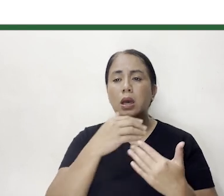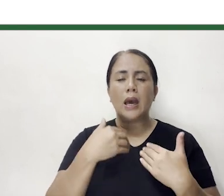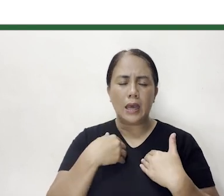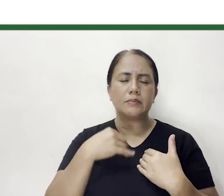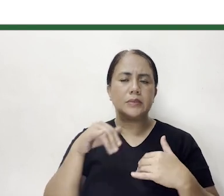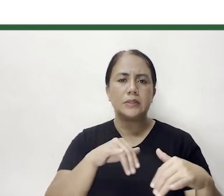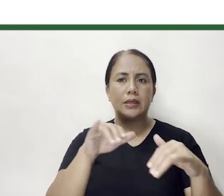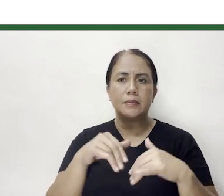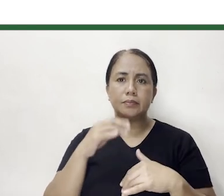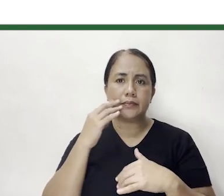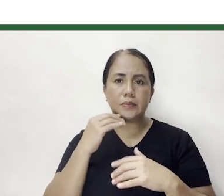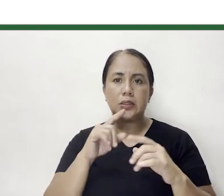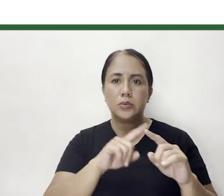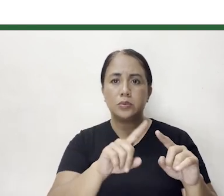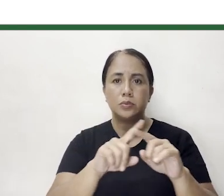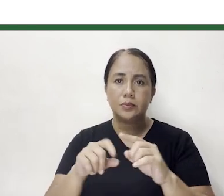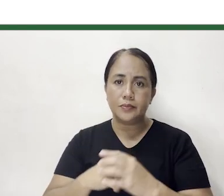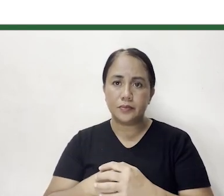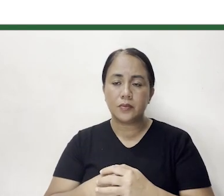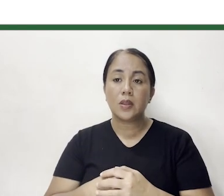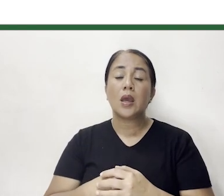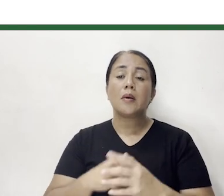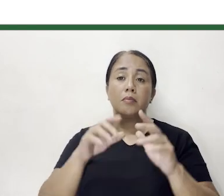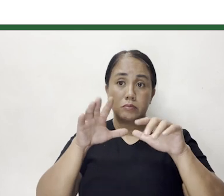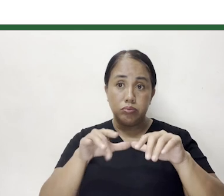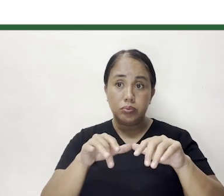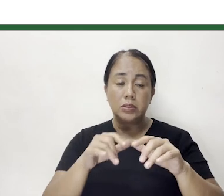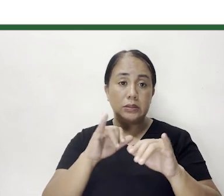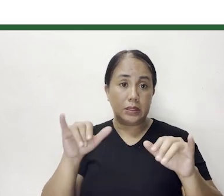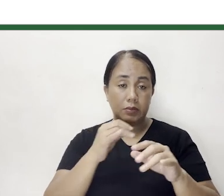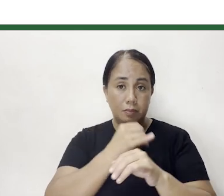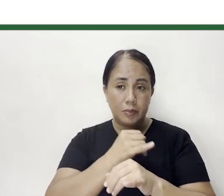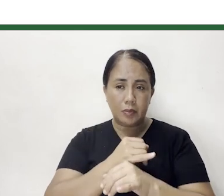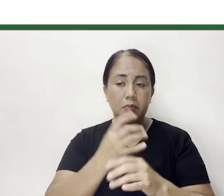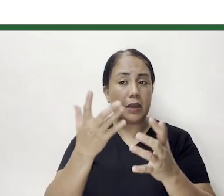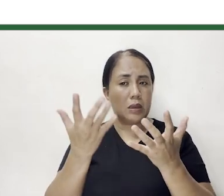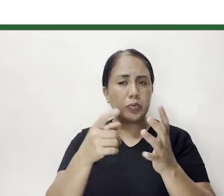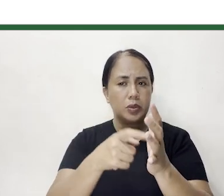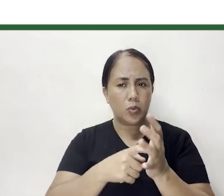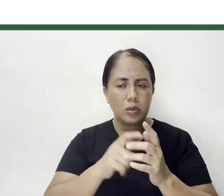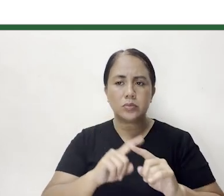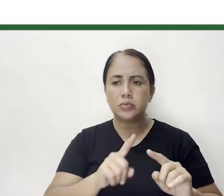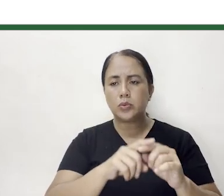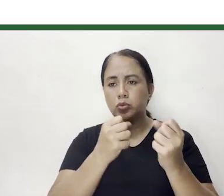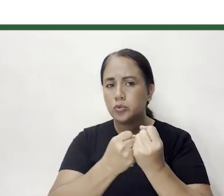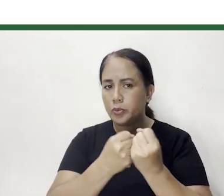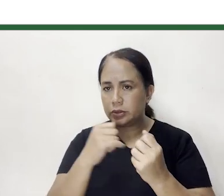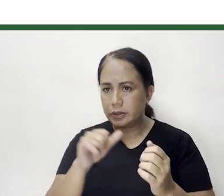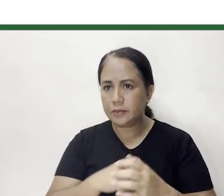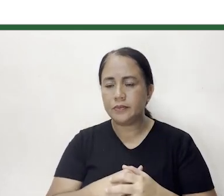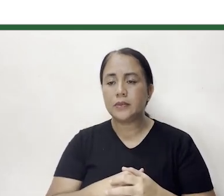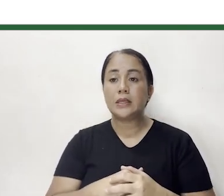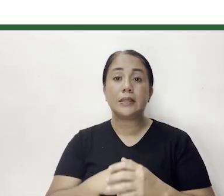All of us have similarities and differences. People with the same impairments may require different kinds of